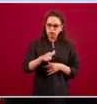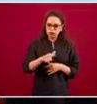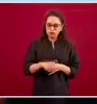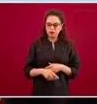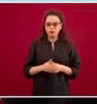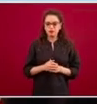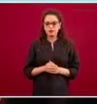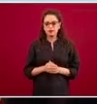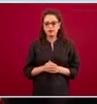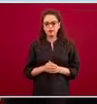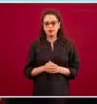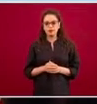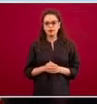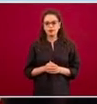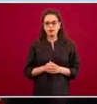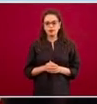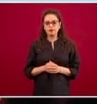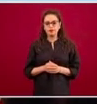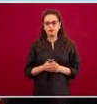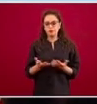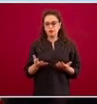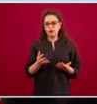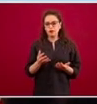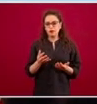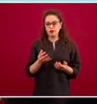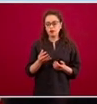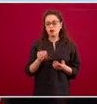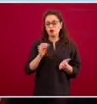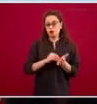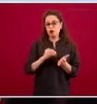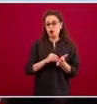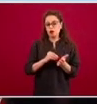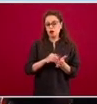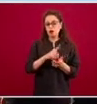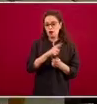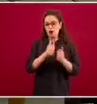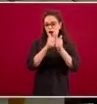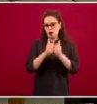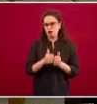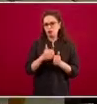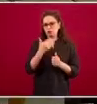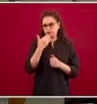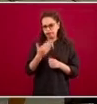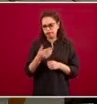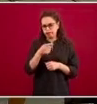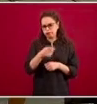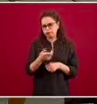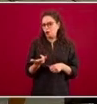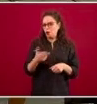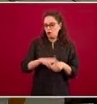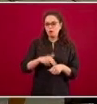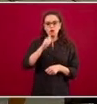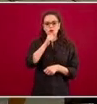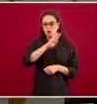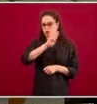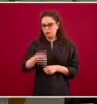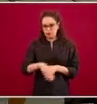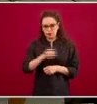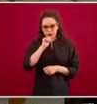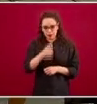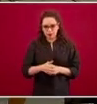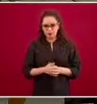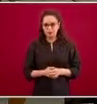So, I mean, we hope that they won't die, but some of them might die. So, of course, we are a little bit behind in